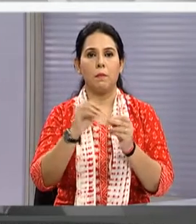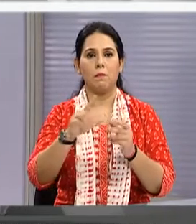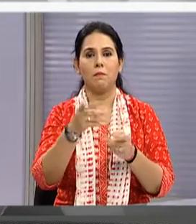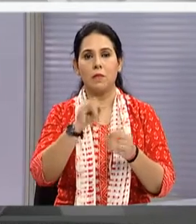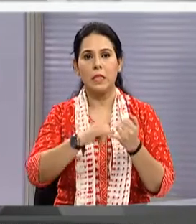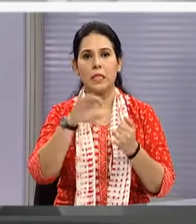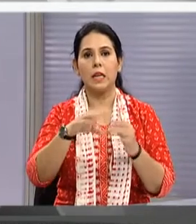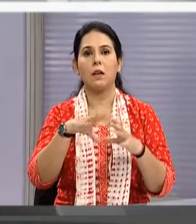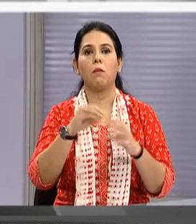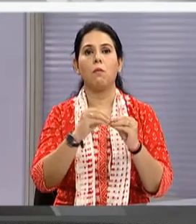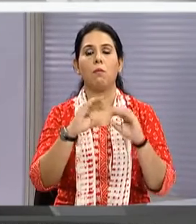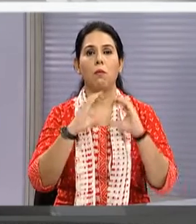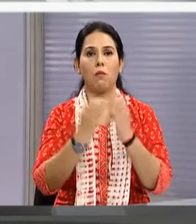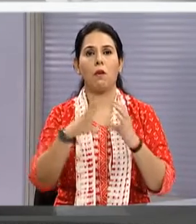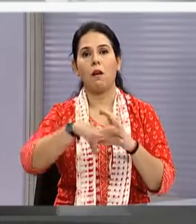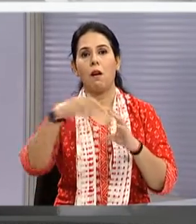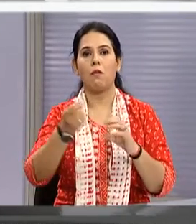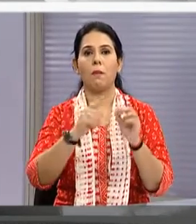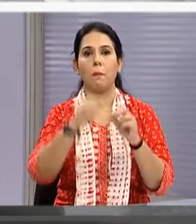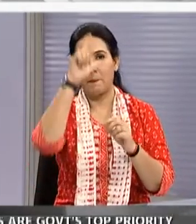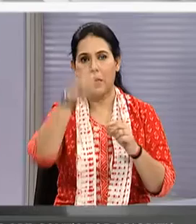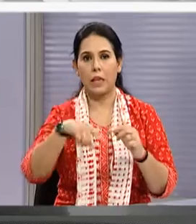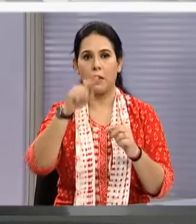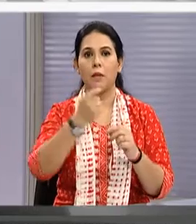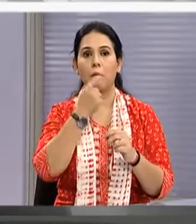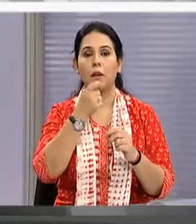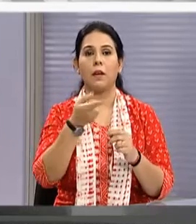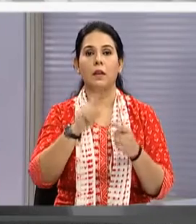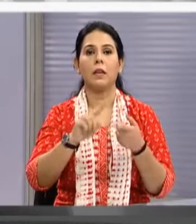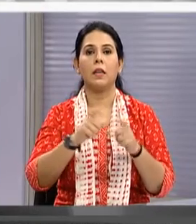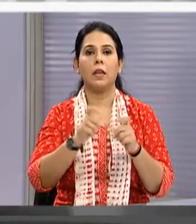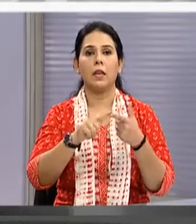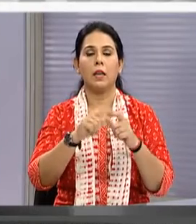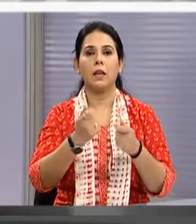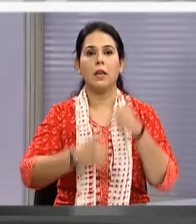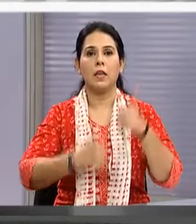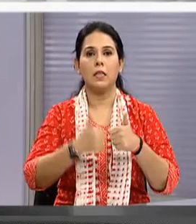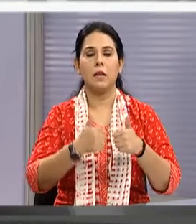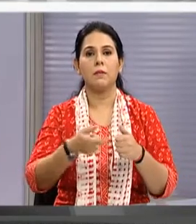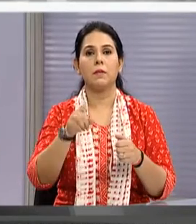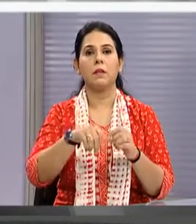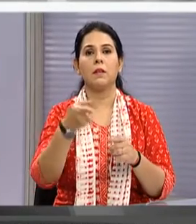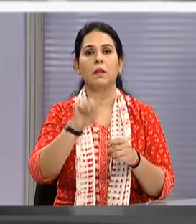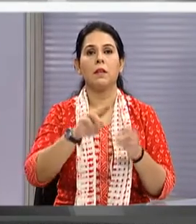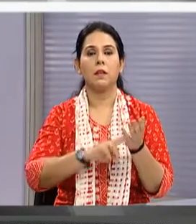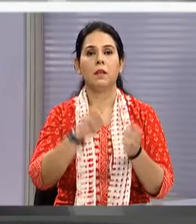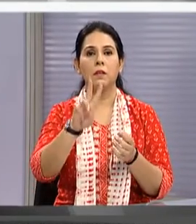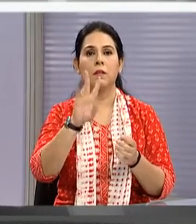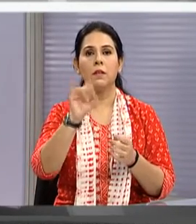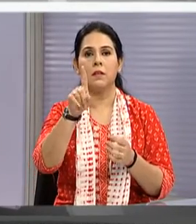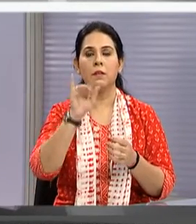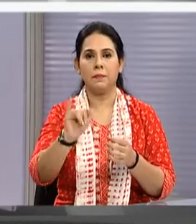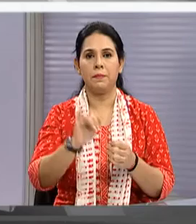keep the state boards out of the ambit of the Pan India Medical and Dental Entrance Examination for